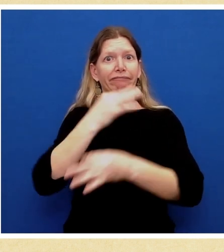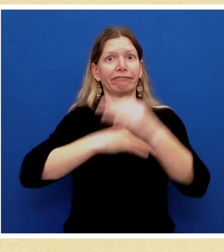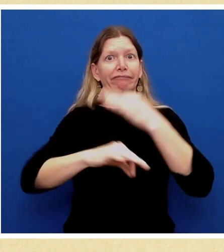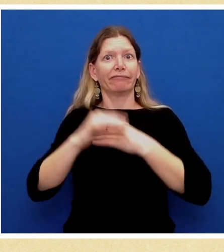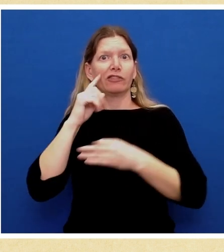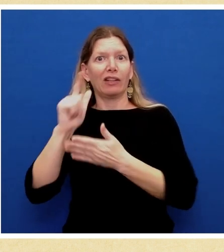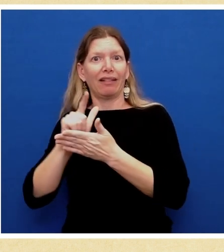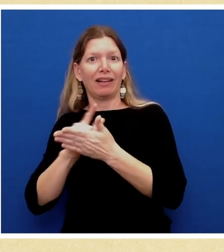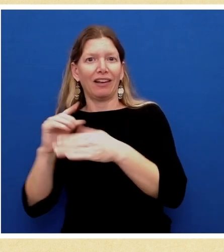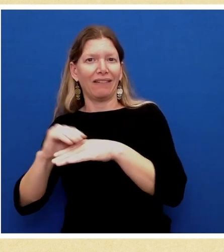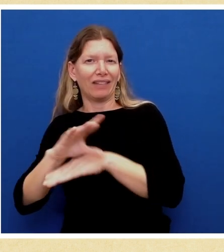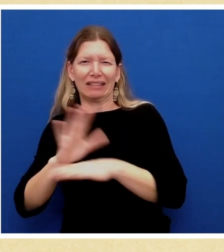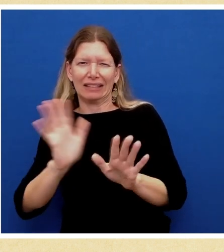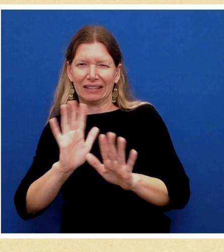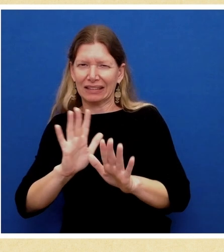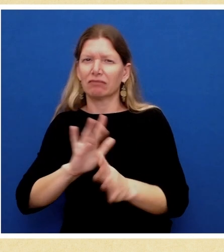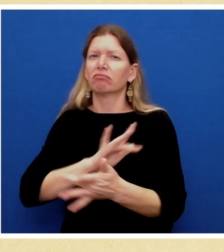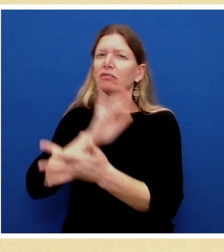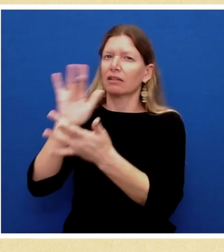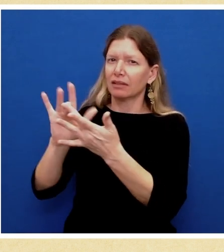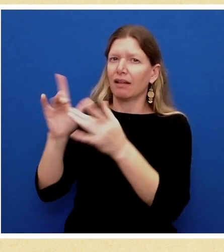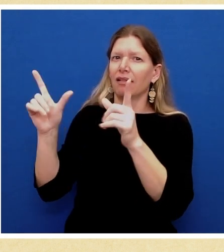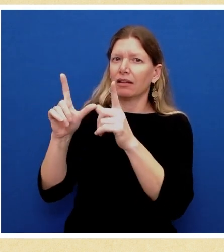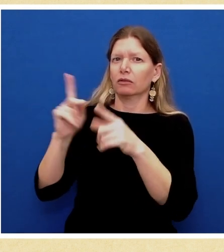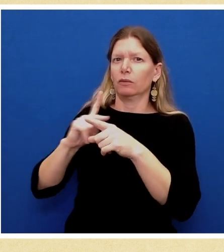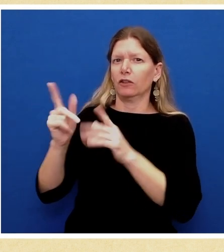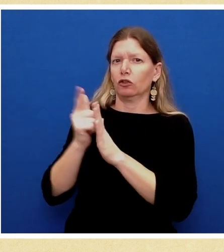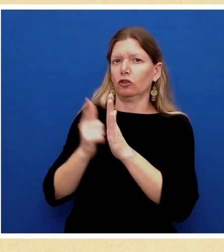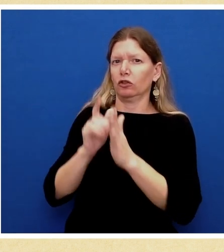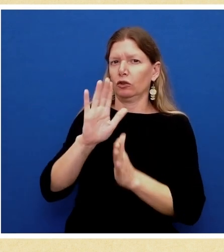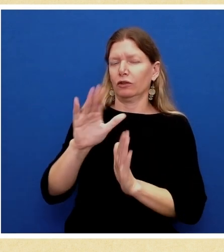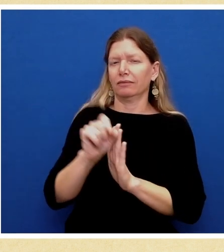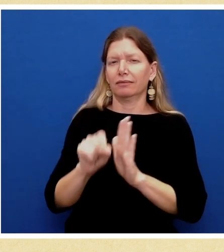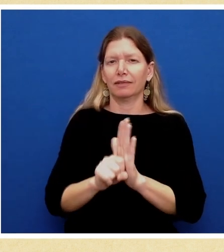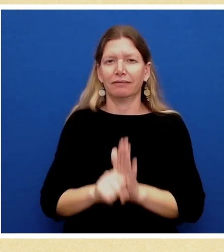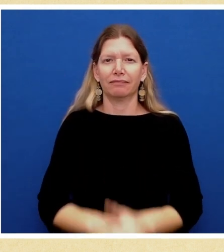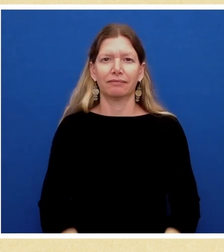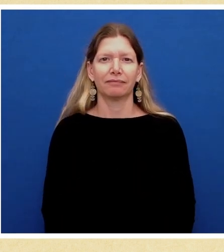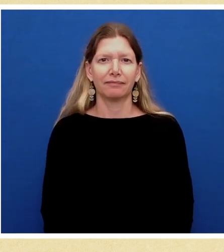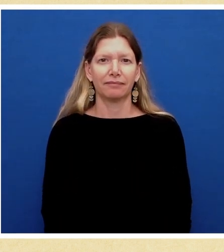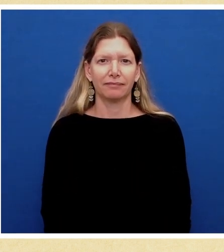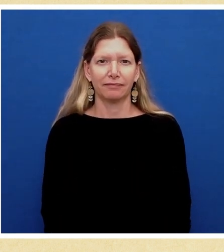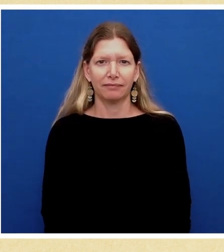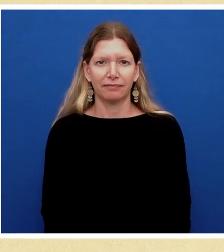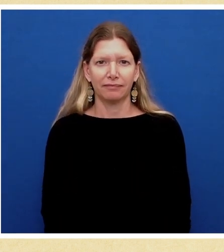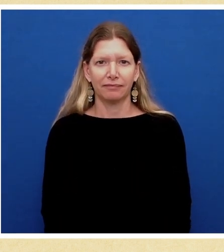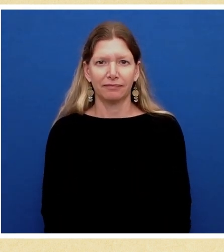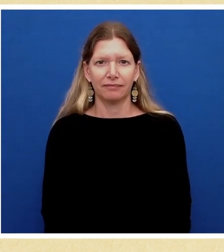used as a substitute for competent legal advice from a licensed professional attorney in your state.